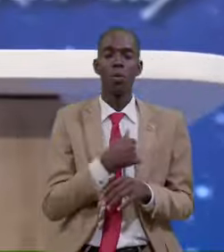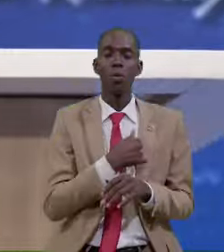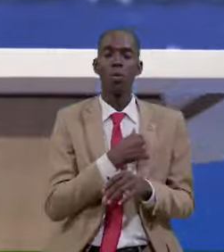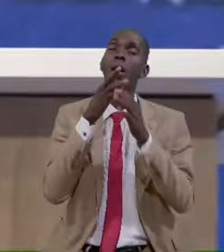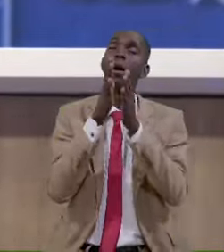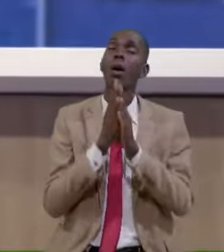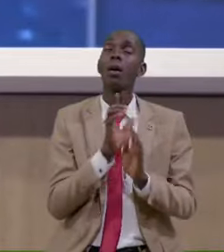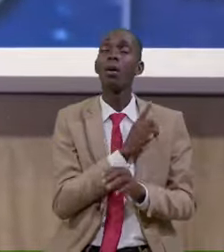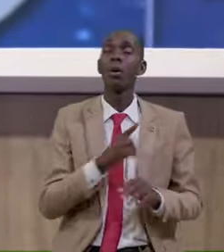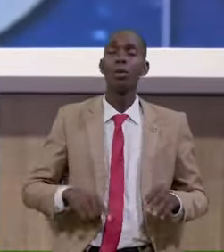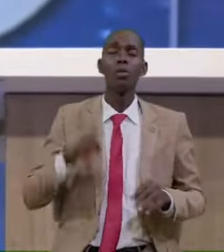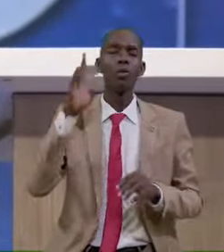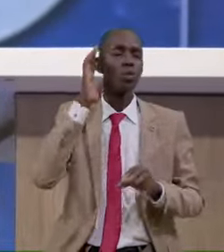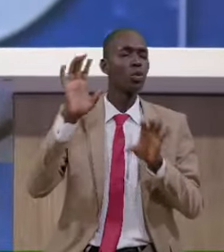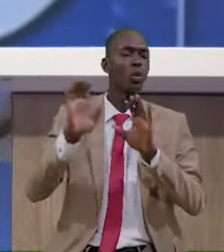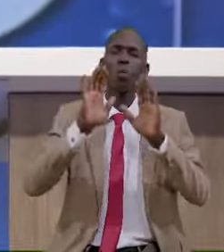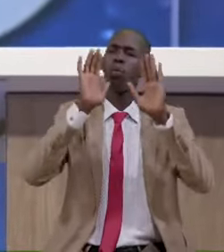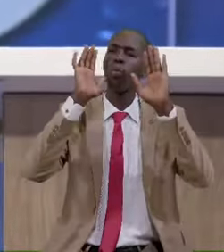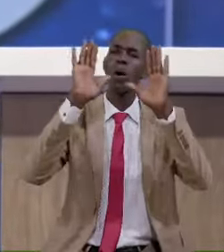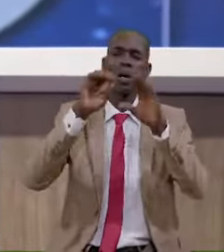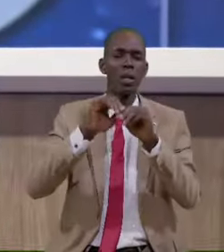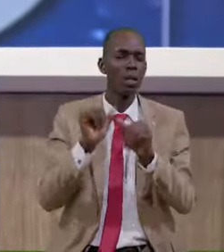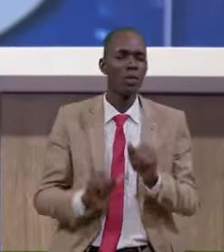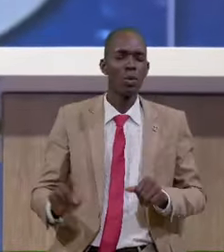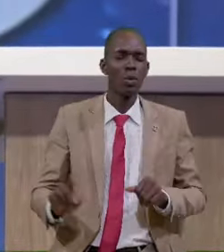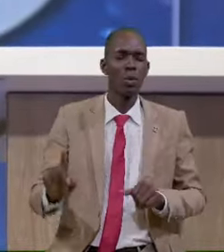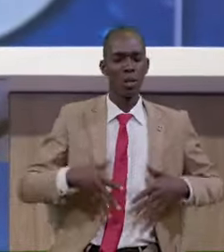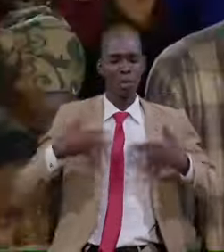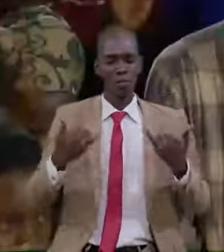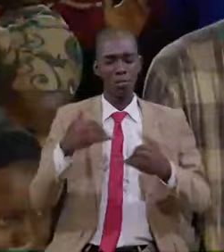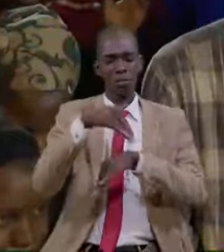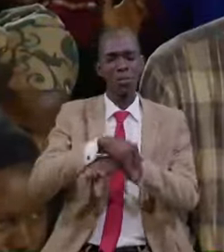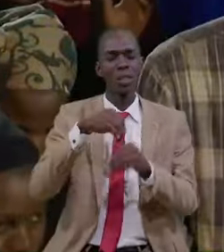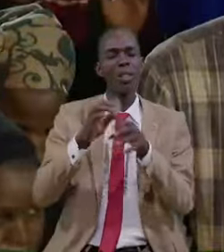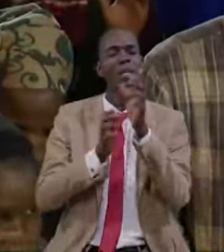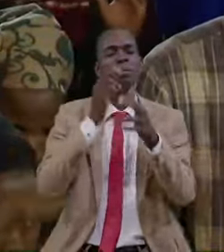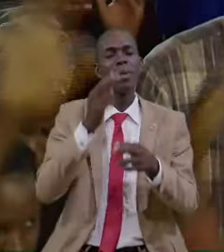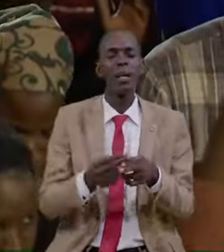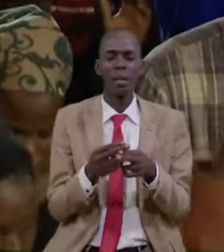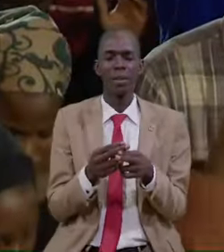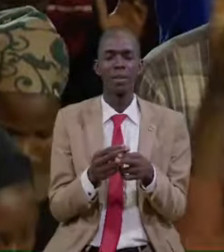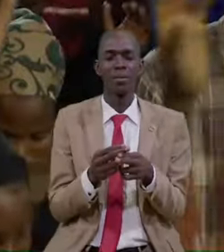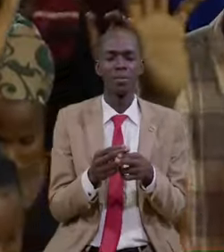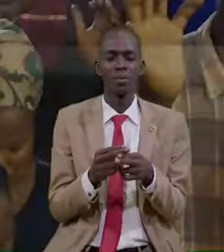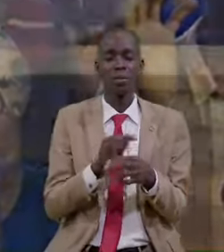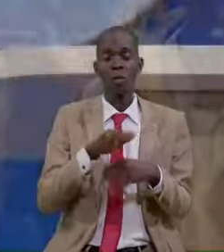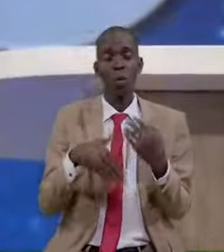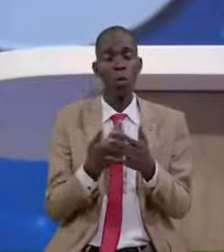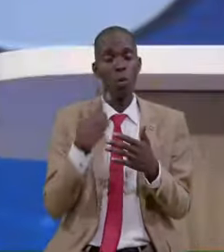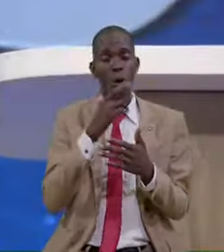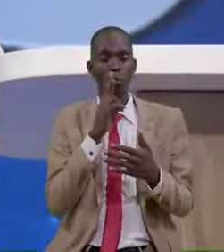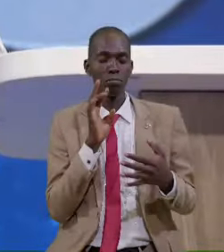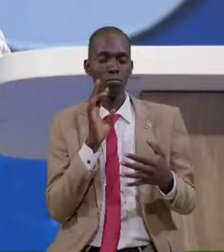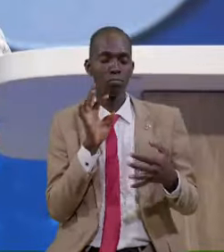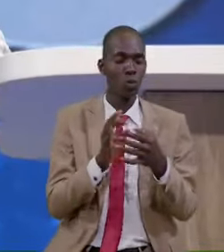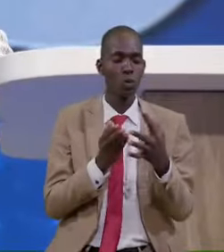you'll do wonders in every life tonight in Jesus' name. Those who are joining us